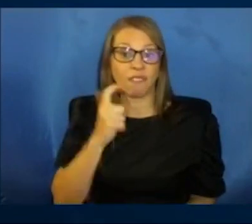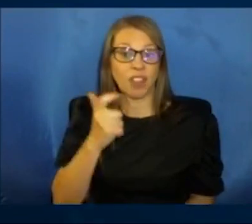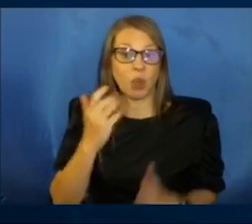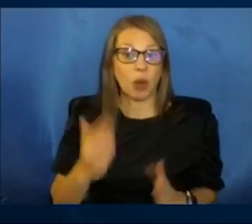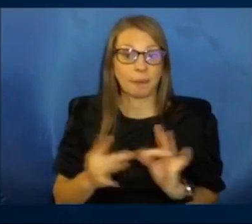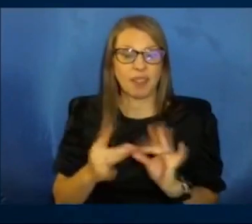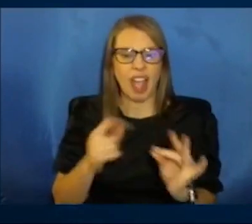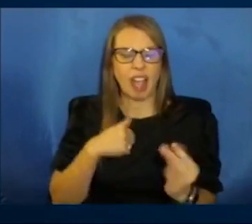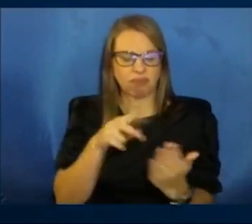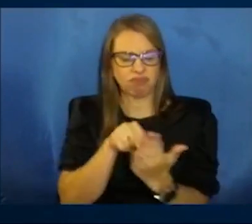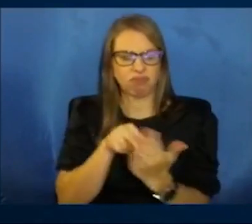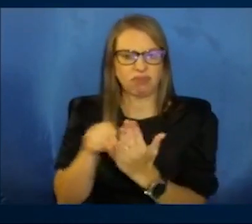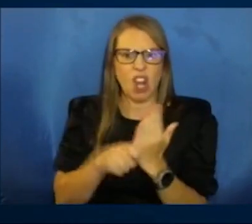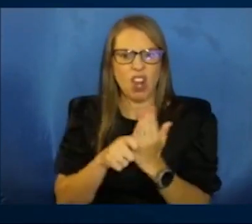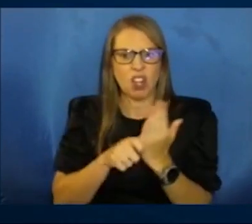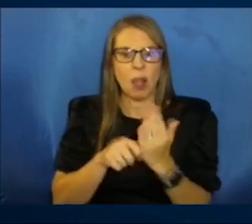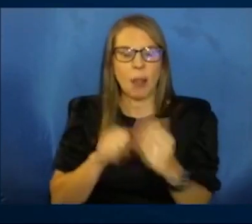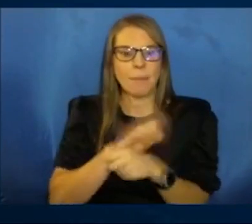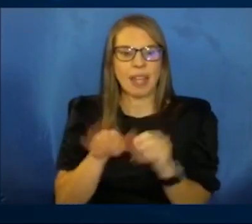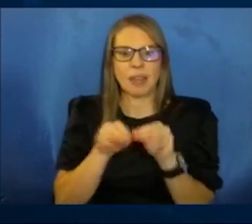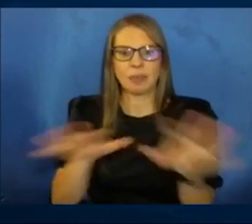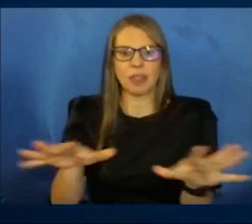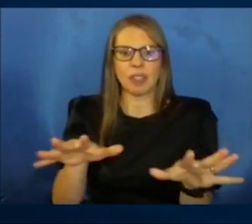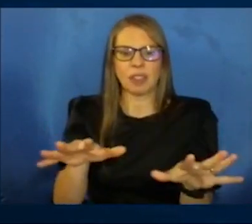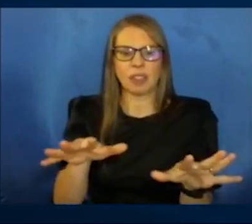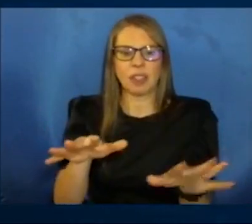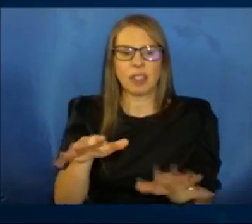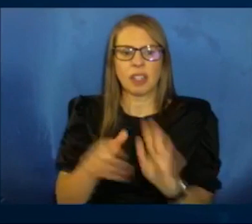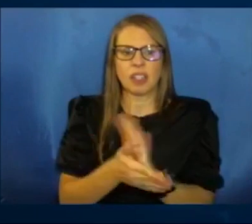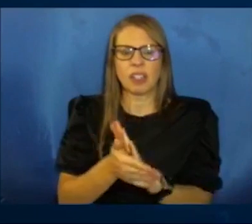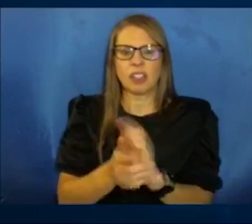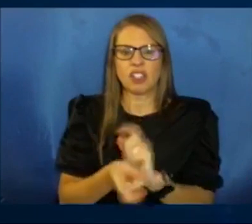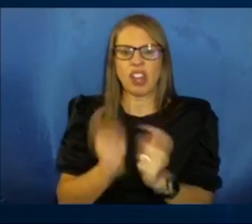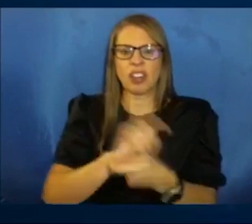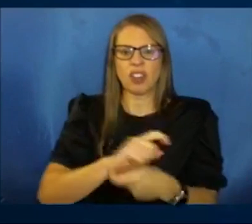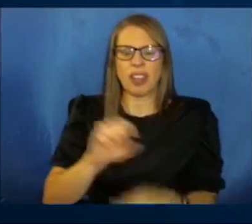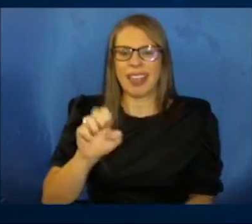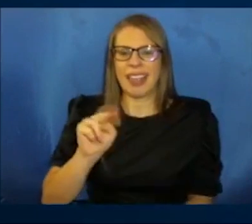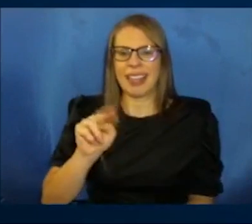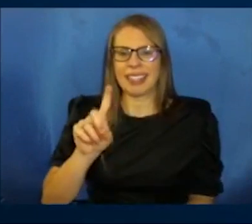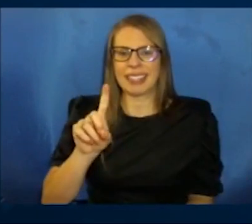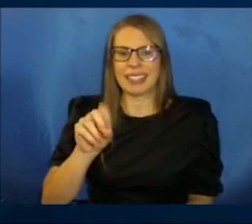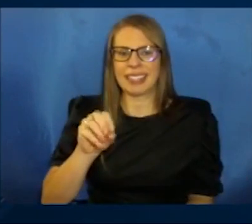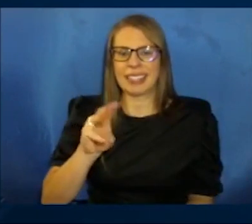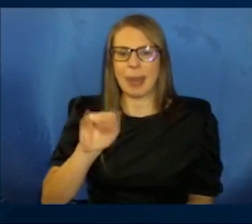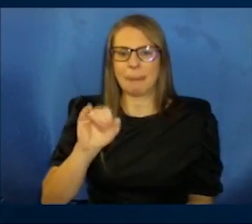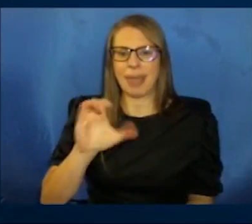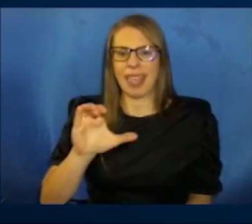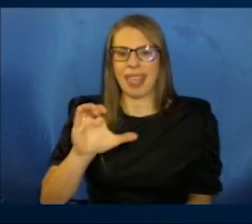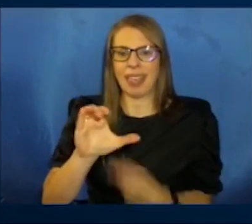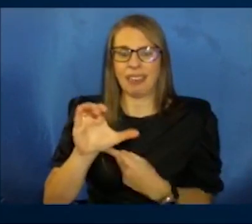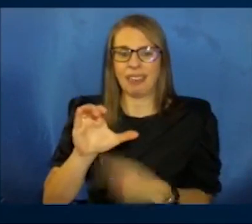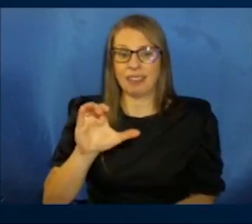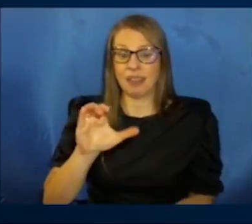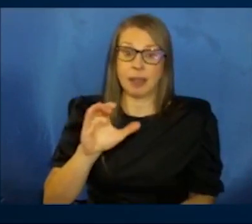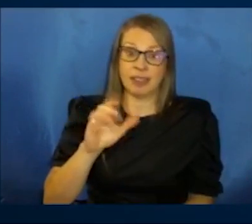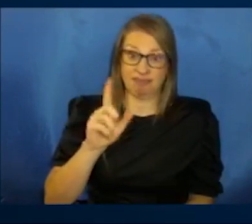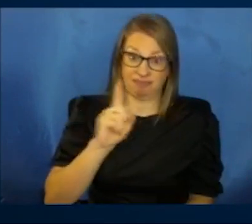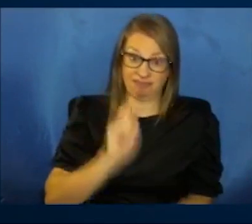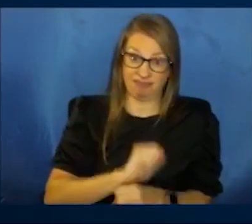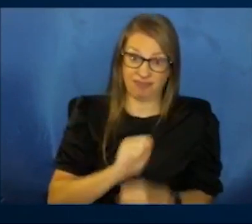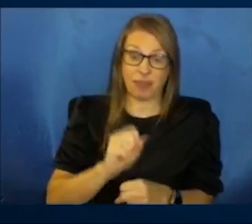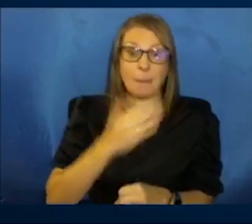it's probably going to be more boosters than first dose, but absolutely hope that it's first dose as well. Absolutely. Okay. So